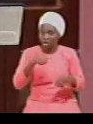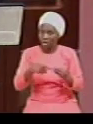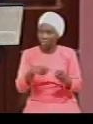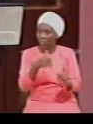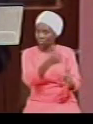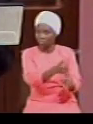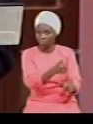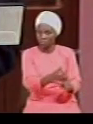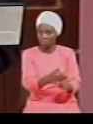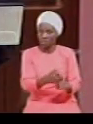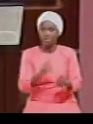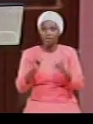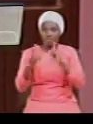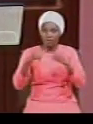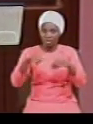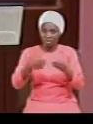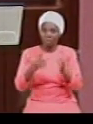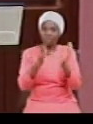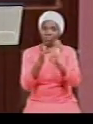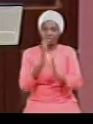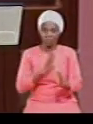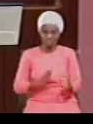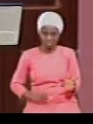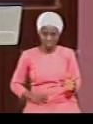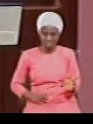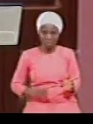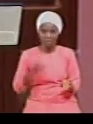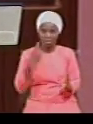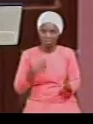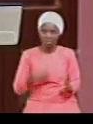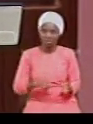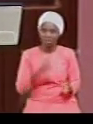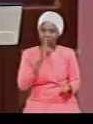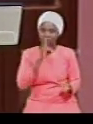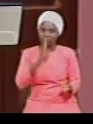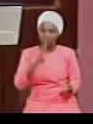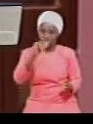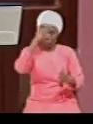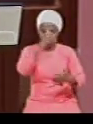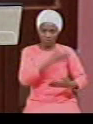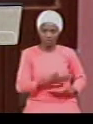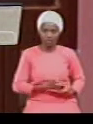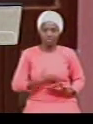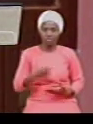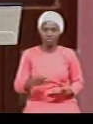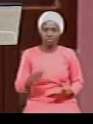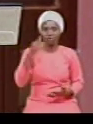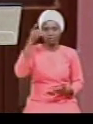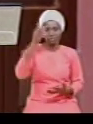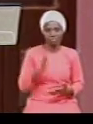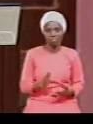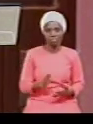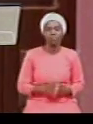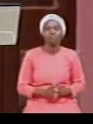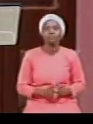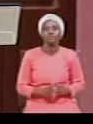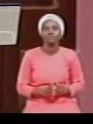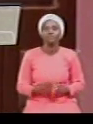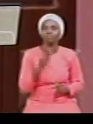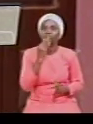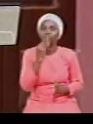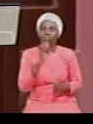talking about Jesus Christ, the very Son of God. Hebrews